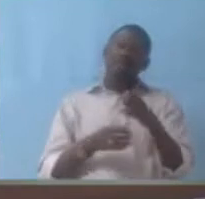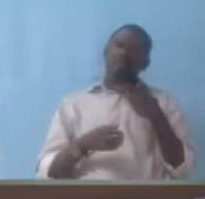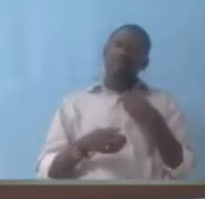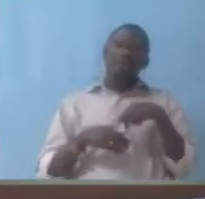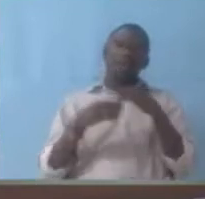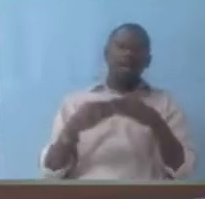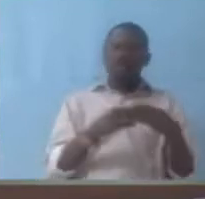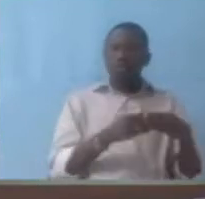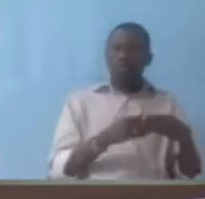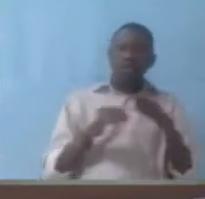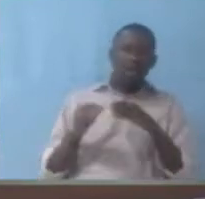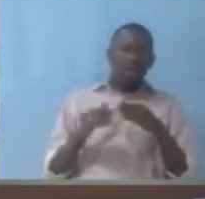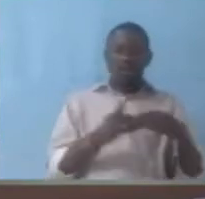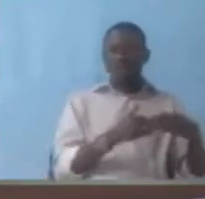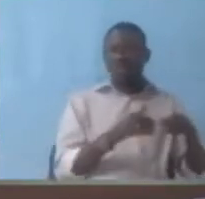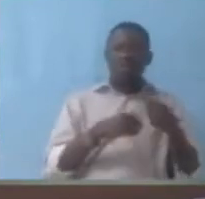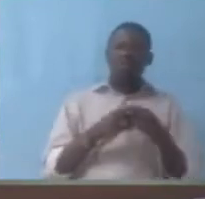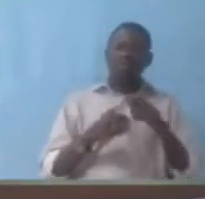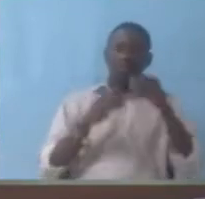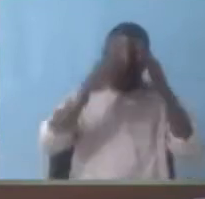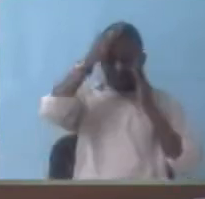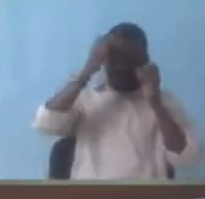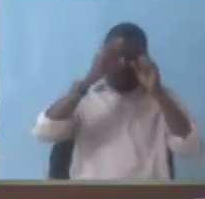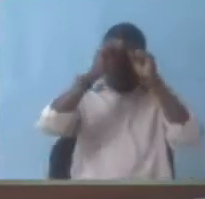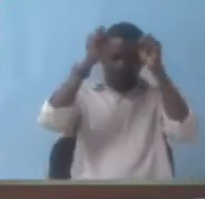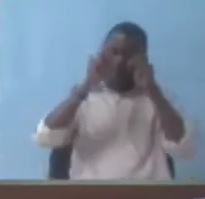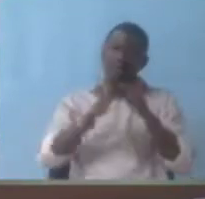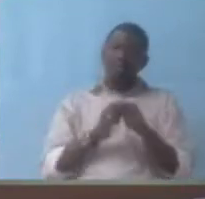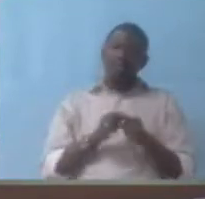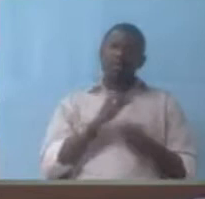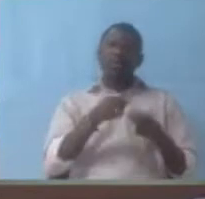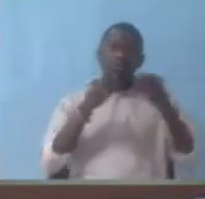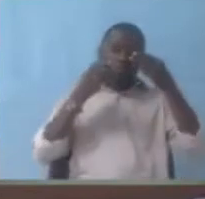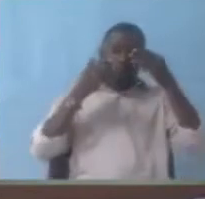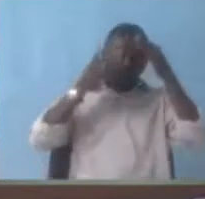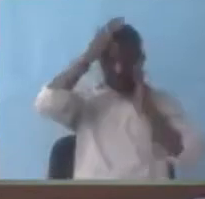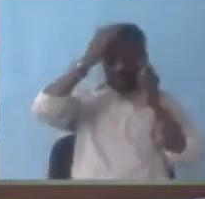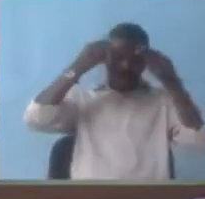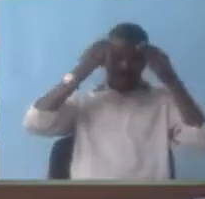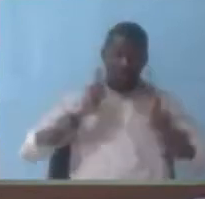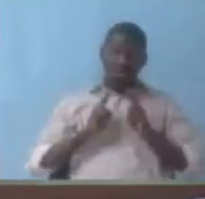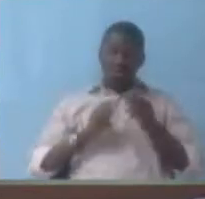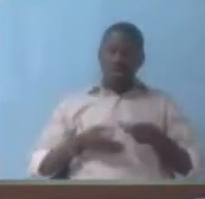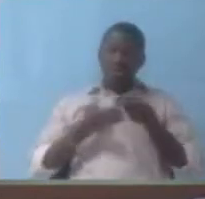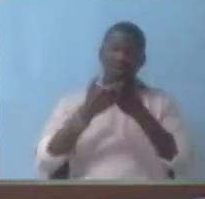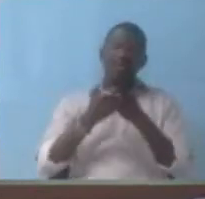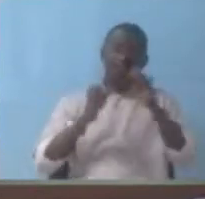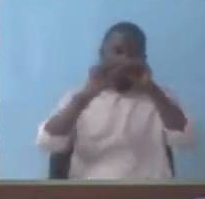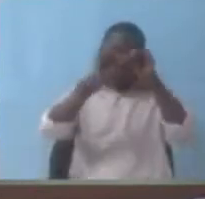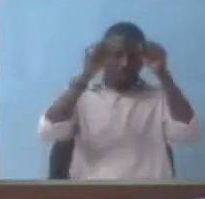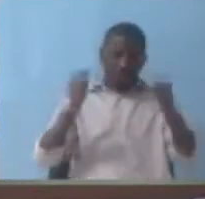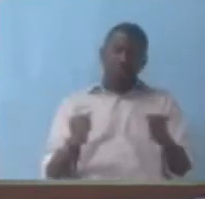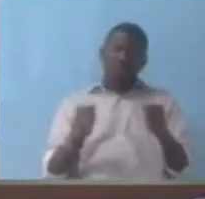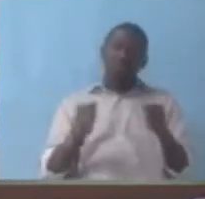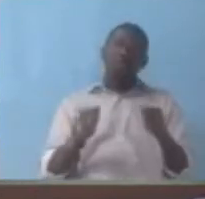sojar mansakunda la kuketality. Decrees may give it a structure. Decree ulusilo dula dila. They may put in place a